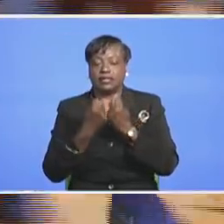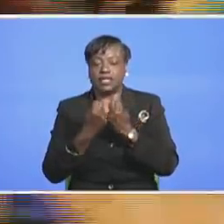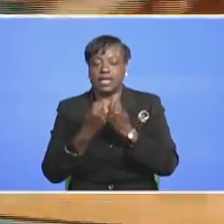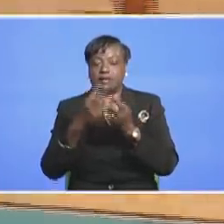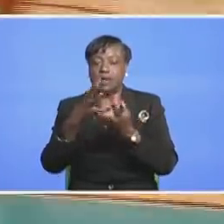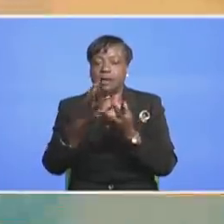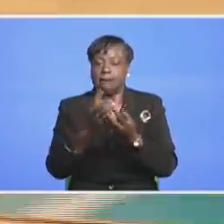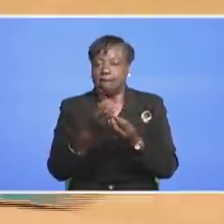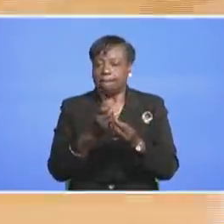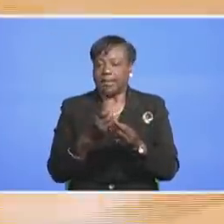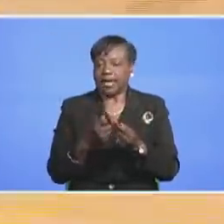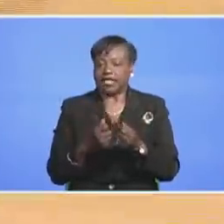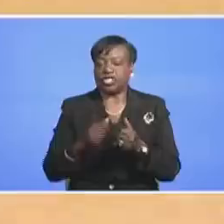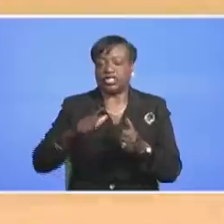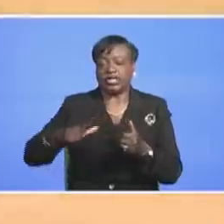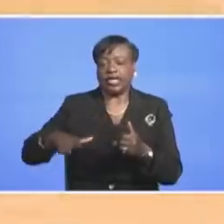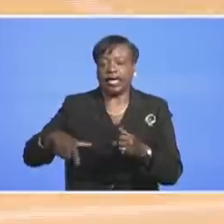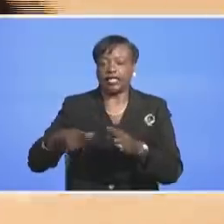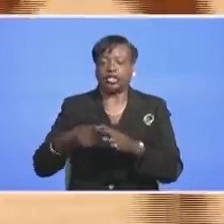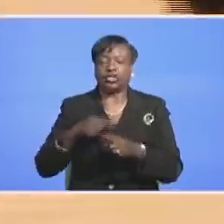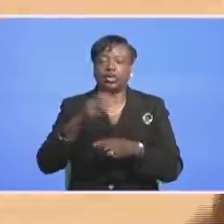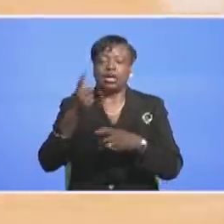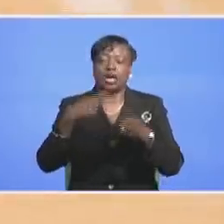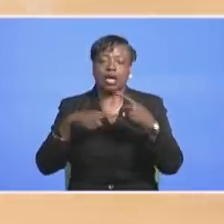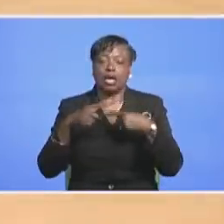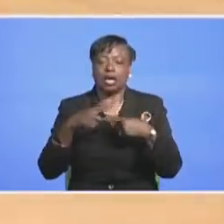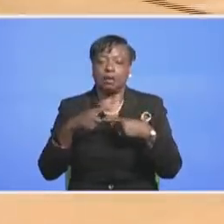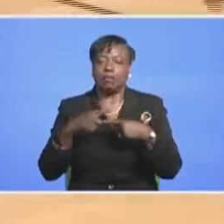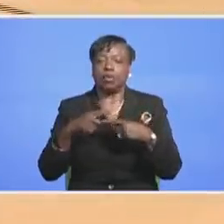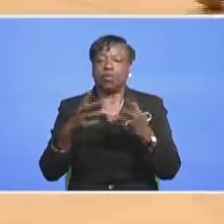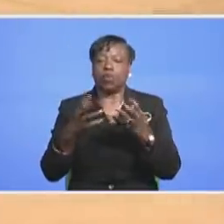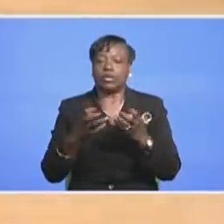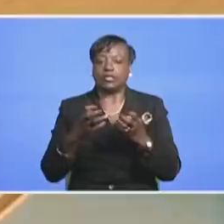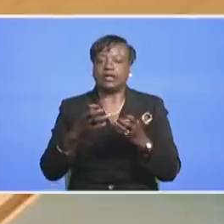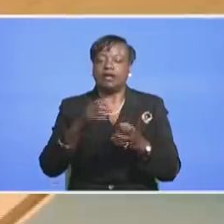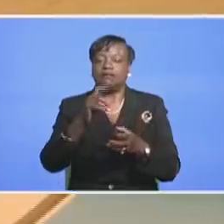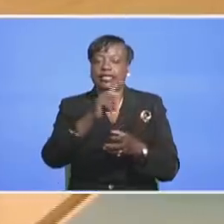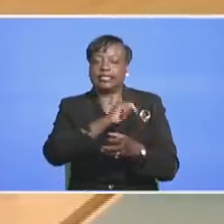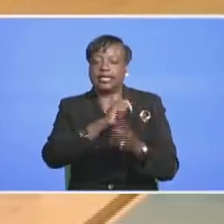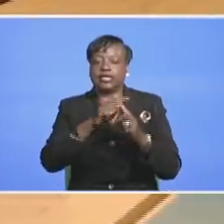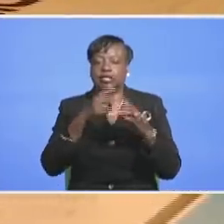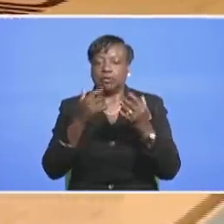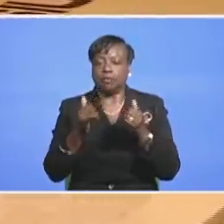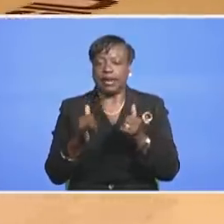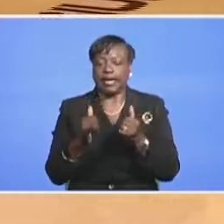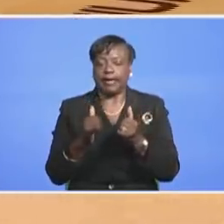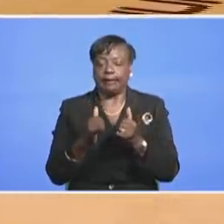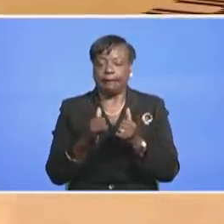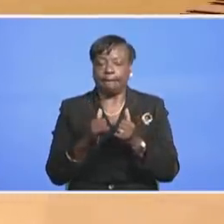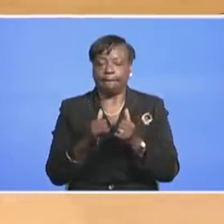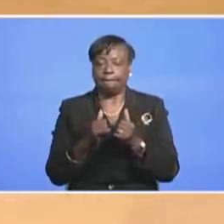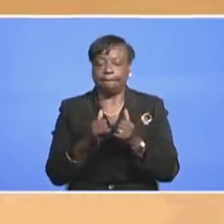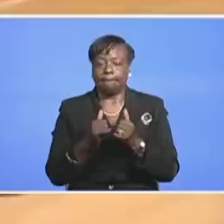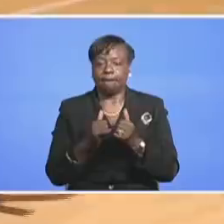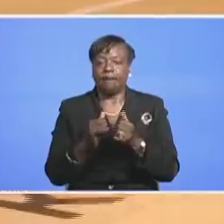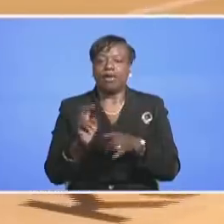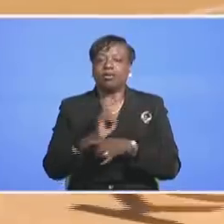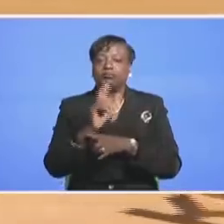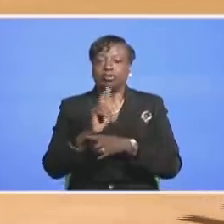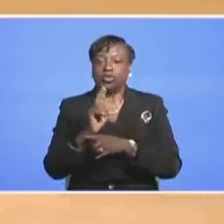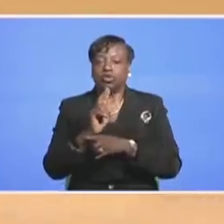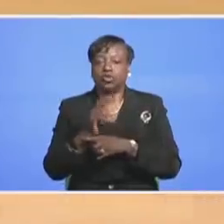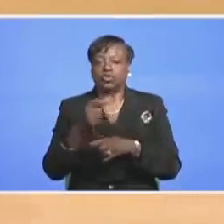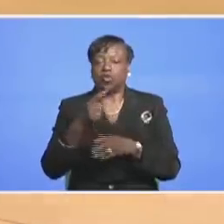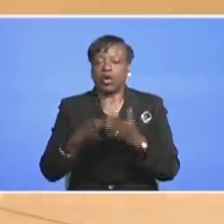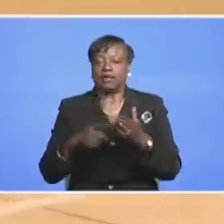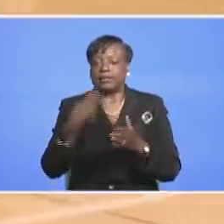she's finally committed. You look at her and the Asia Grant out in the 4 and the 5. I'm just using my scenario from what I'm seeing